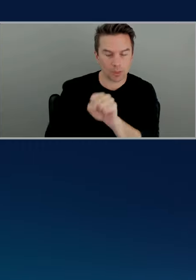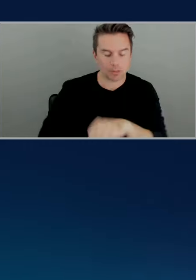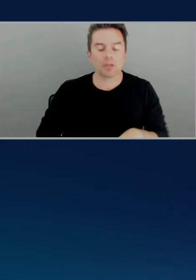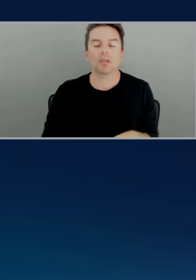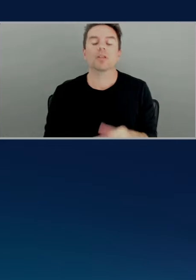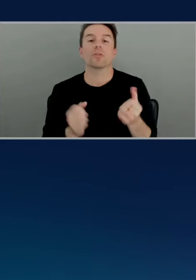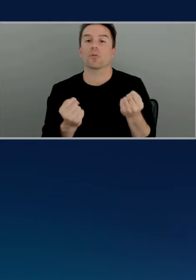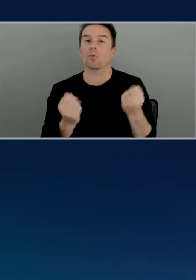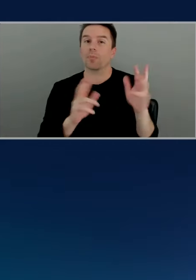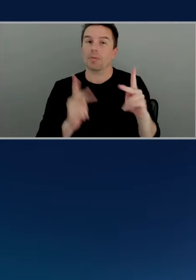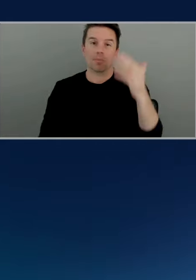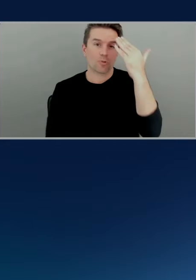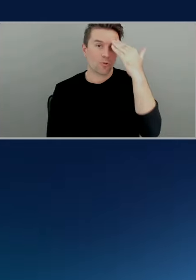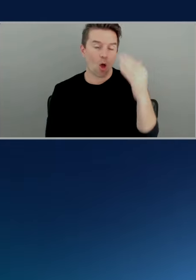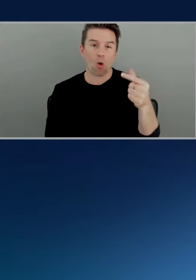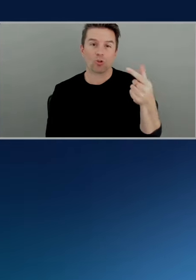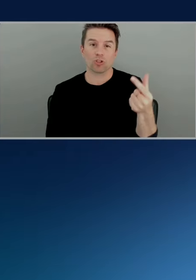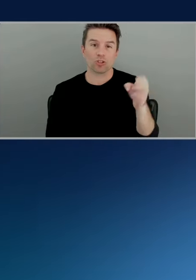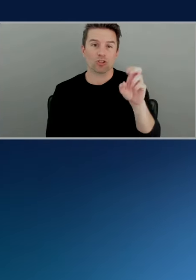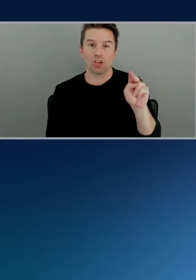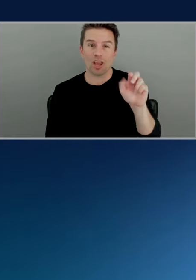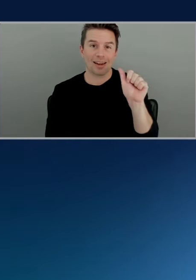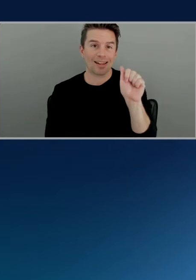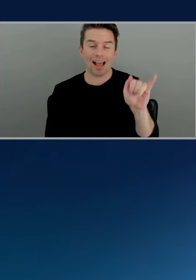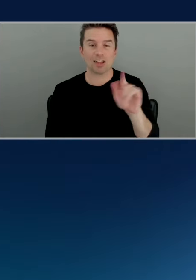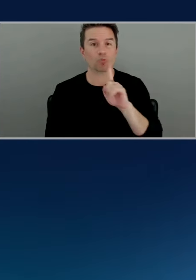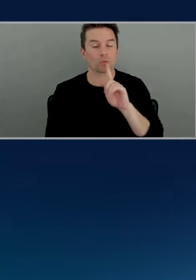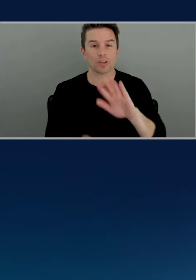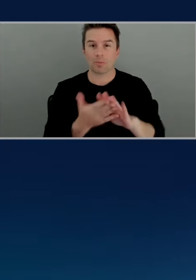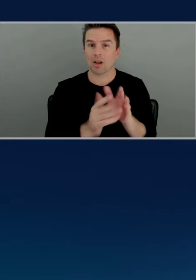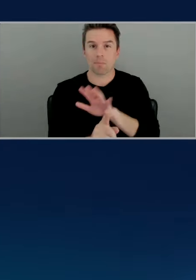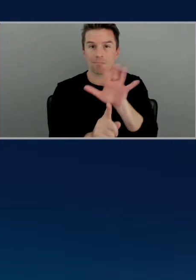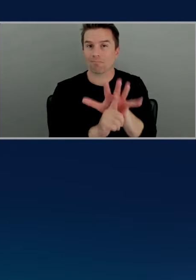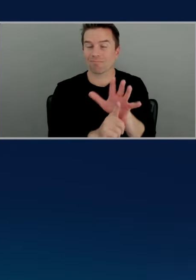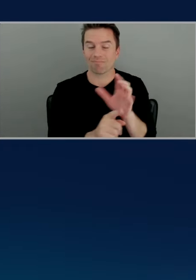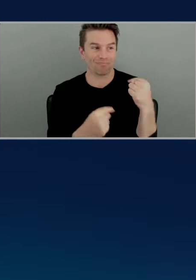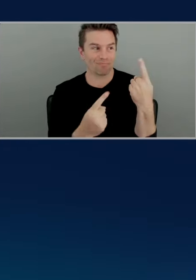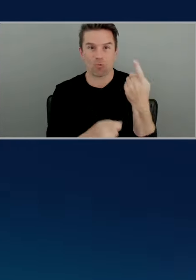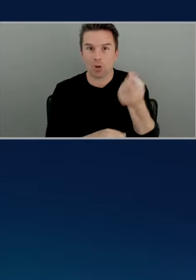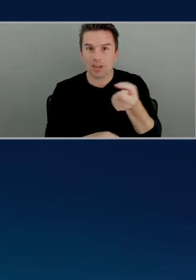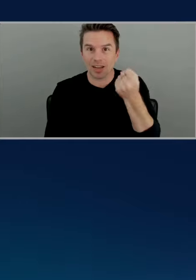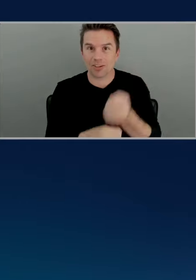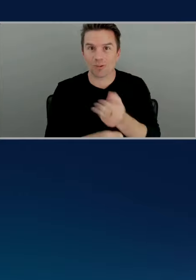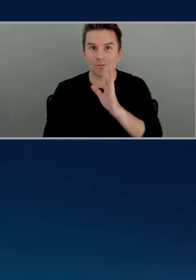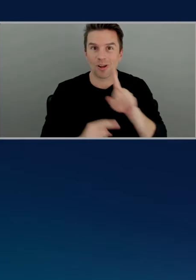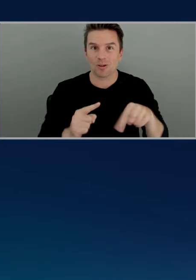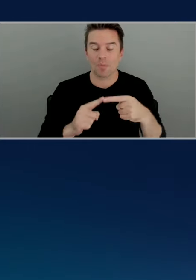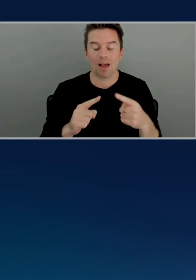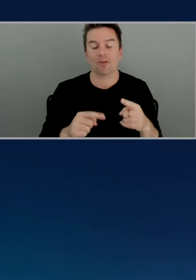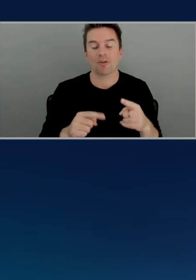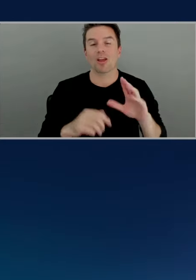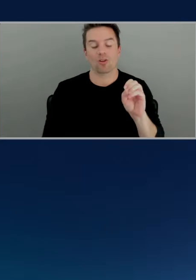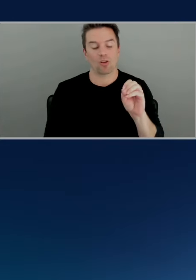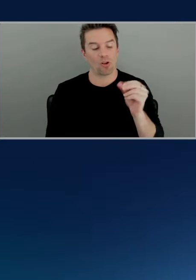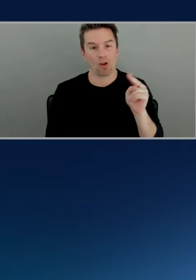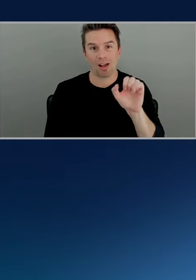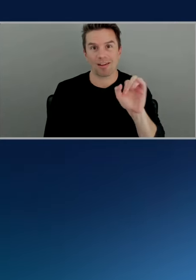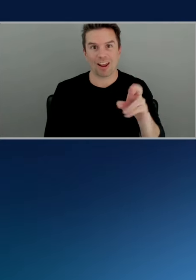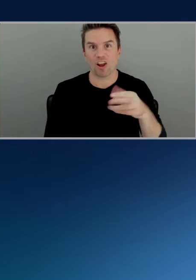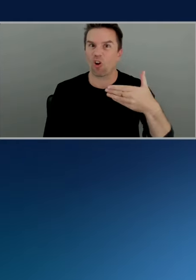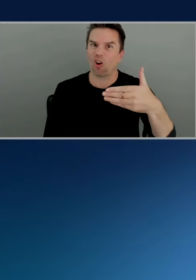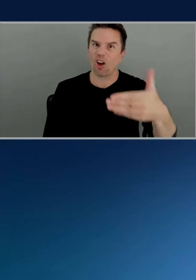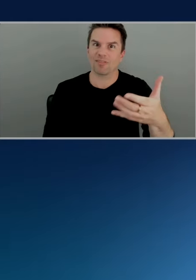AI has picked up a lot of steam in the past year plus, and I'm sure we've talked about it on air for quite the part of the day. Yes. And